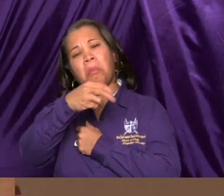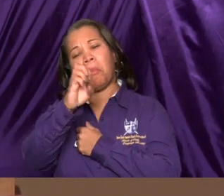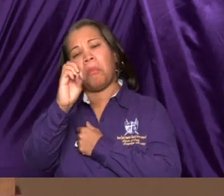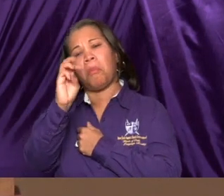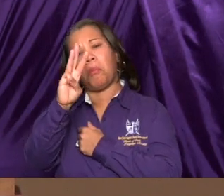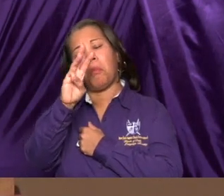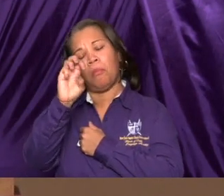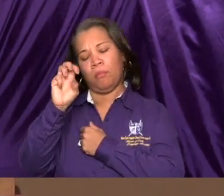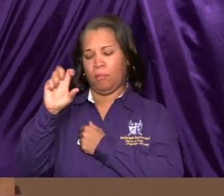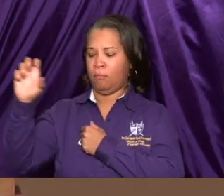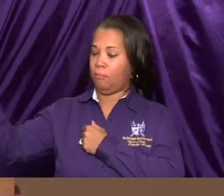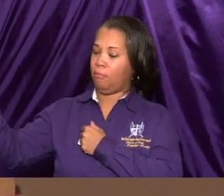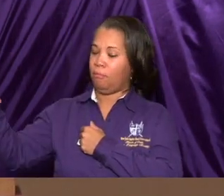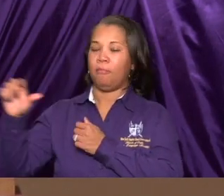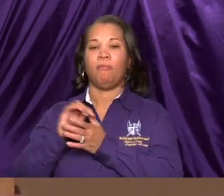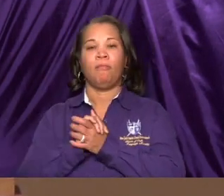When people say